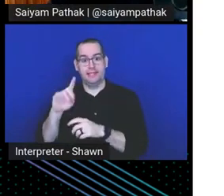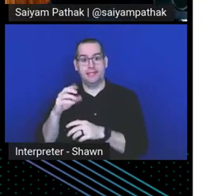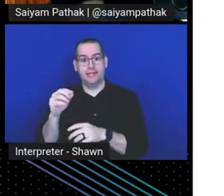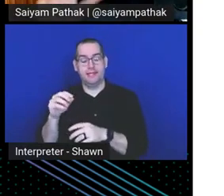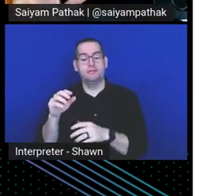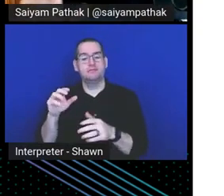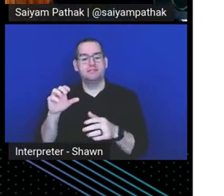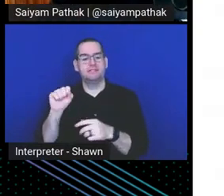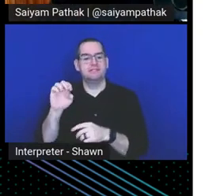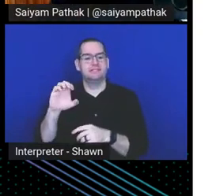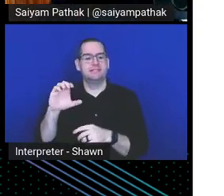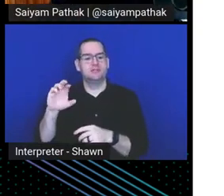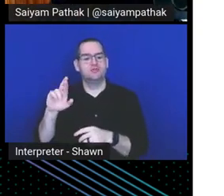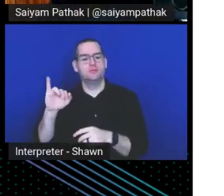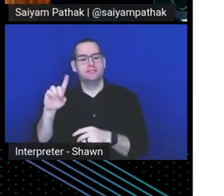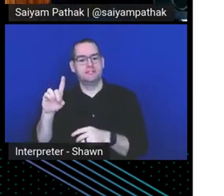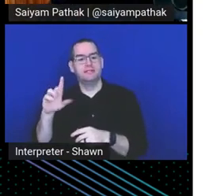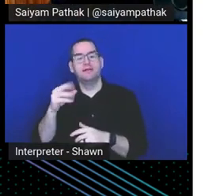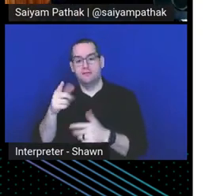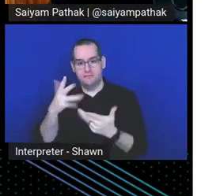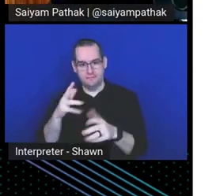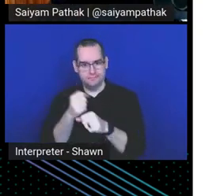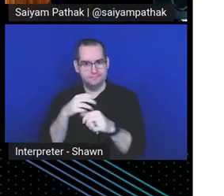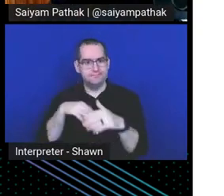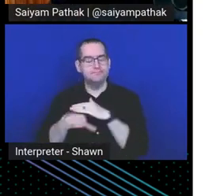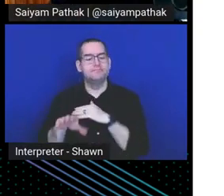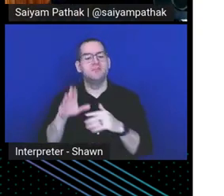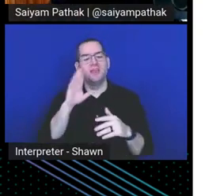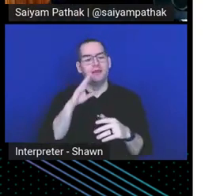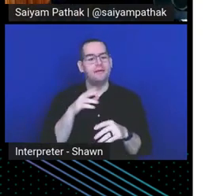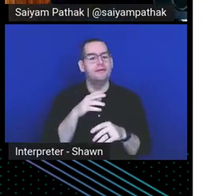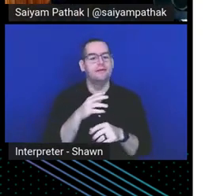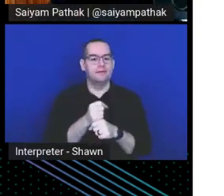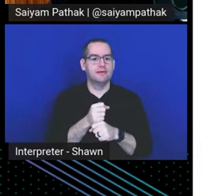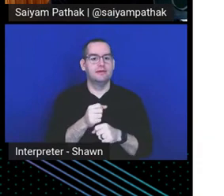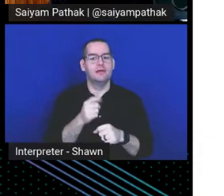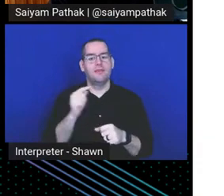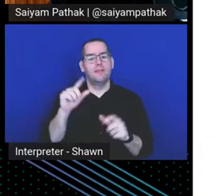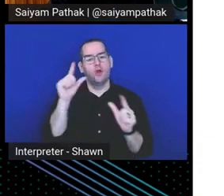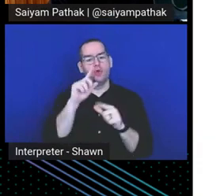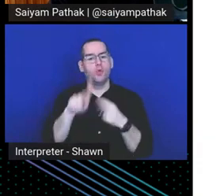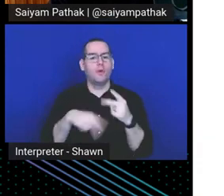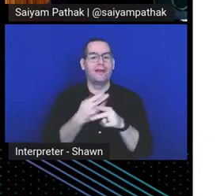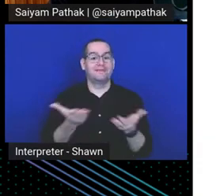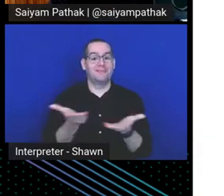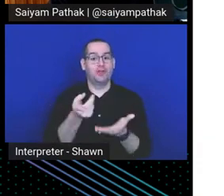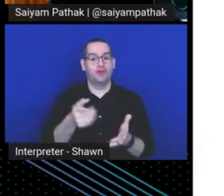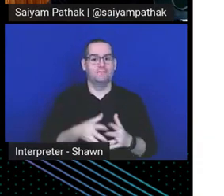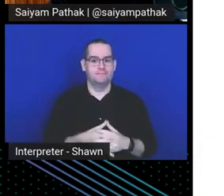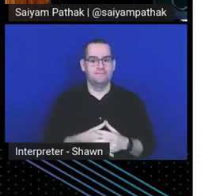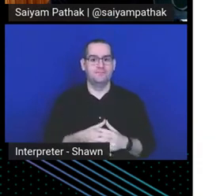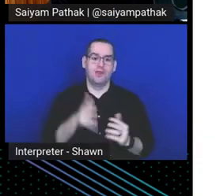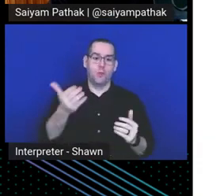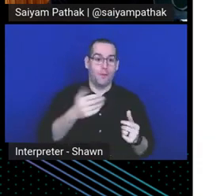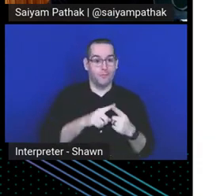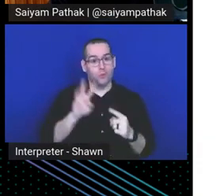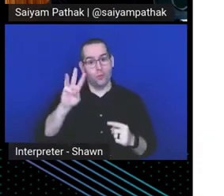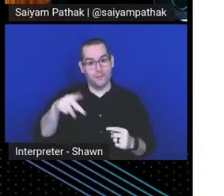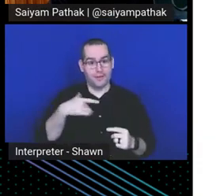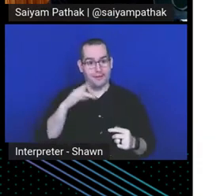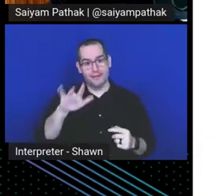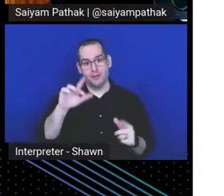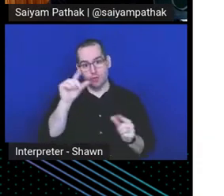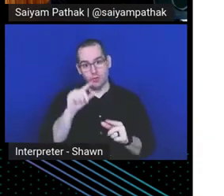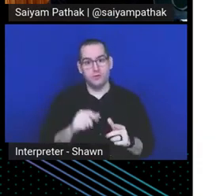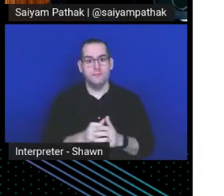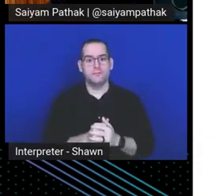can create that particular stuff, and you will be getting the Google kind of stuff over here. So welcome to Waypoint. I click on Google.